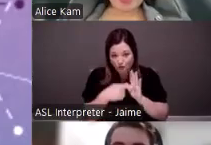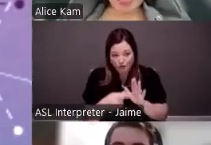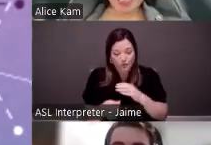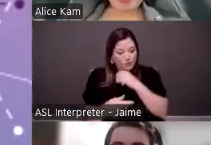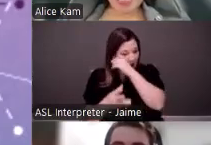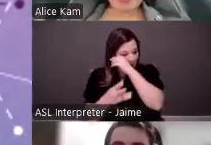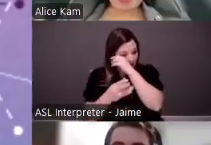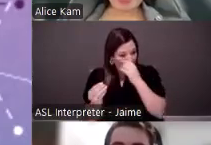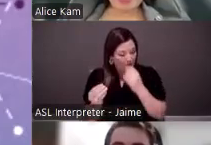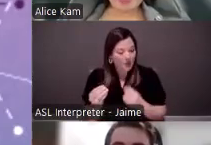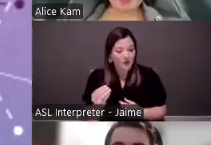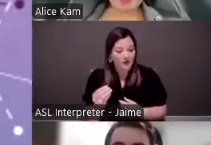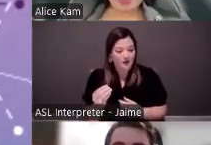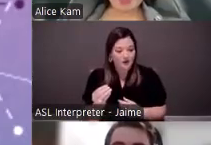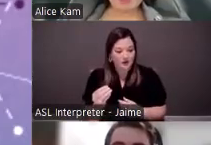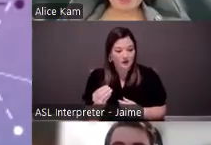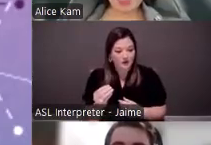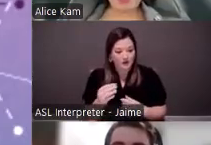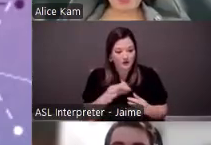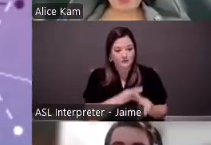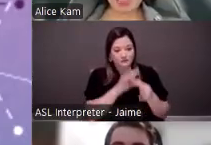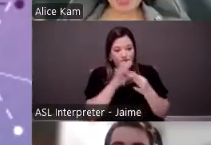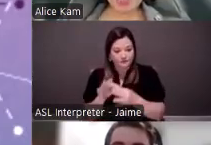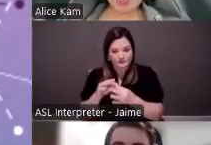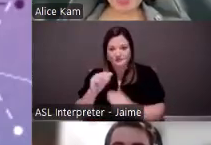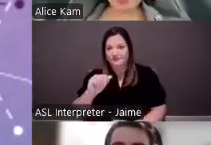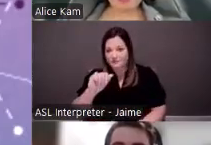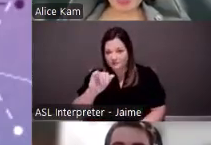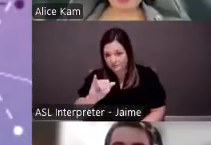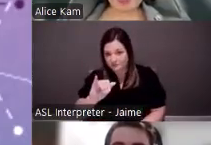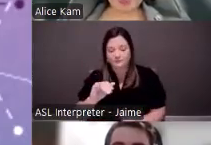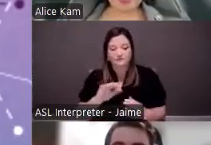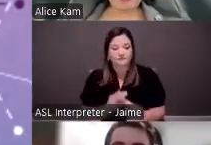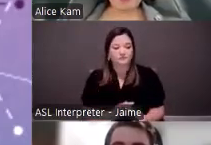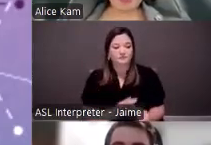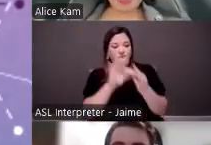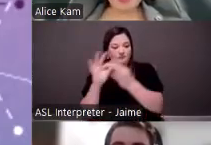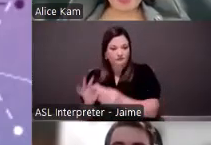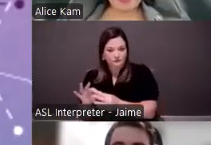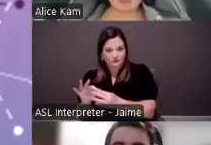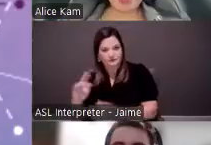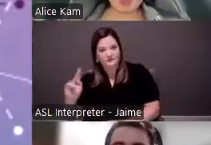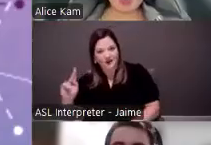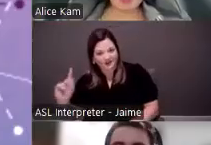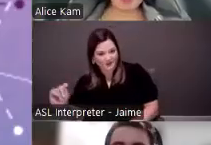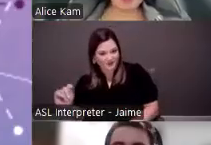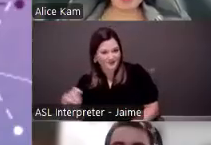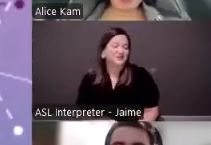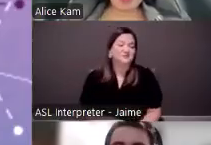it to how that related to artificial intelligence and how that linked to knowledge translation.